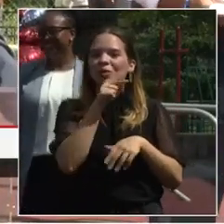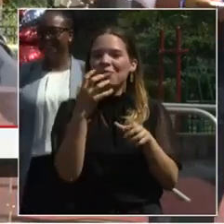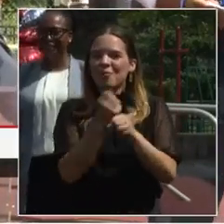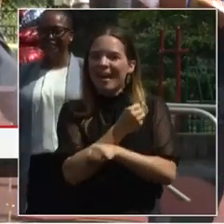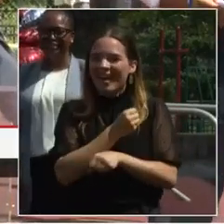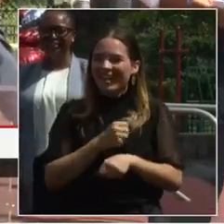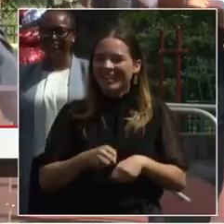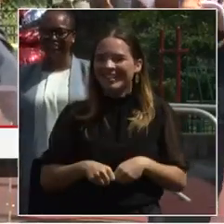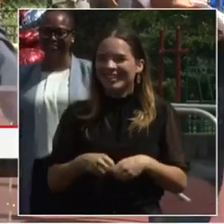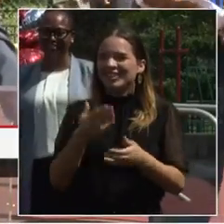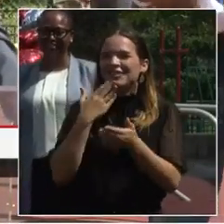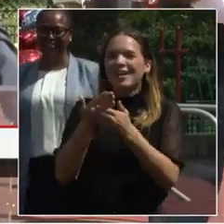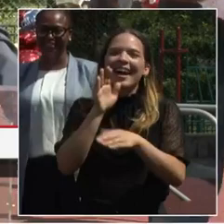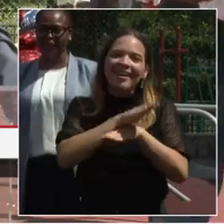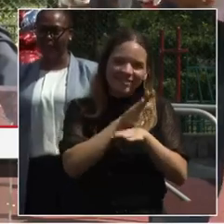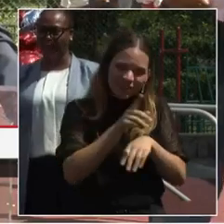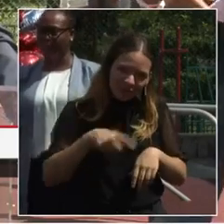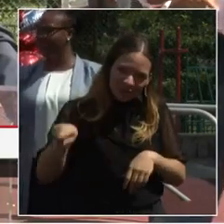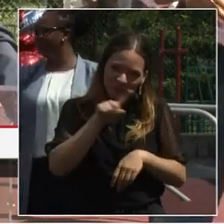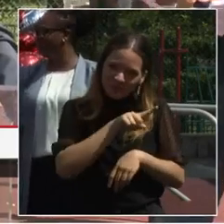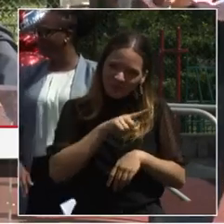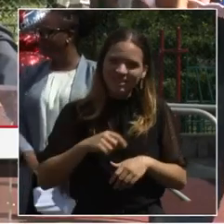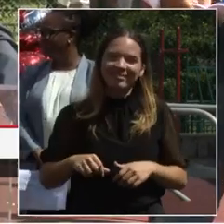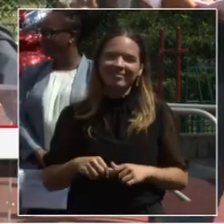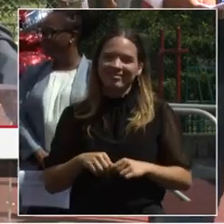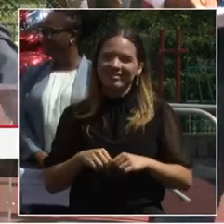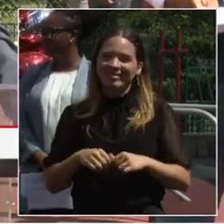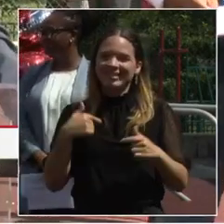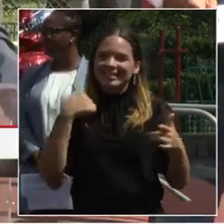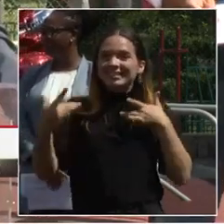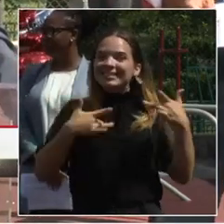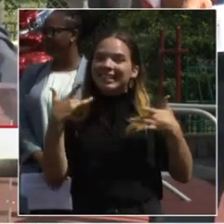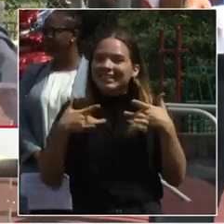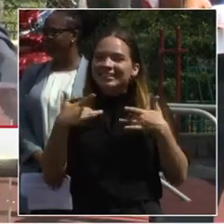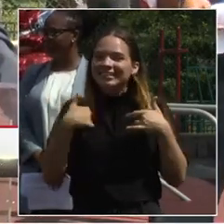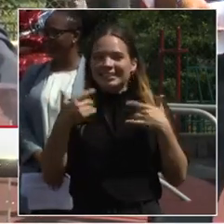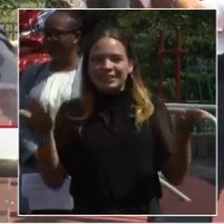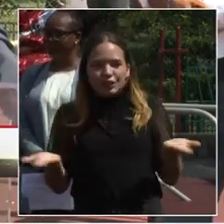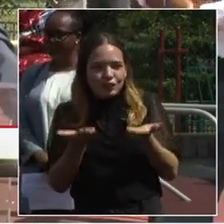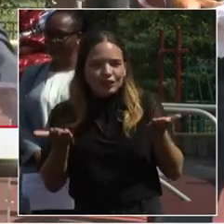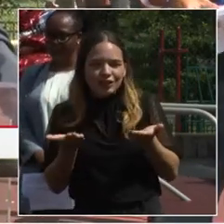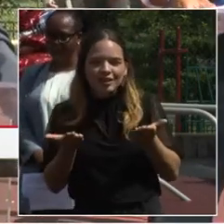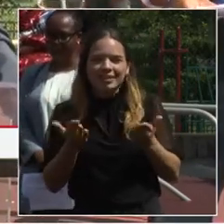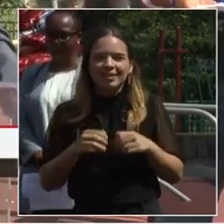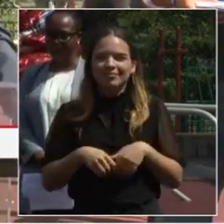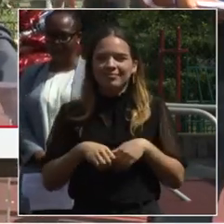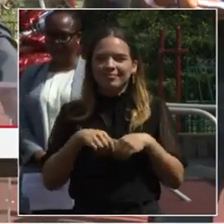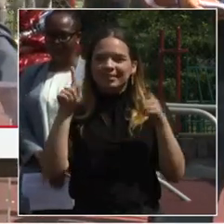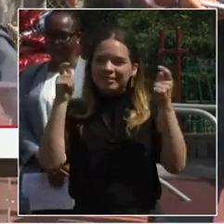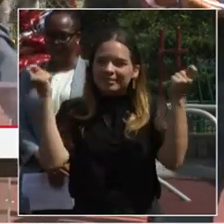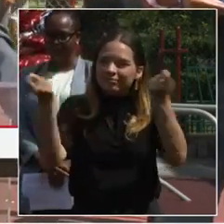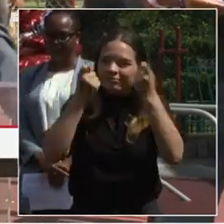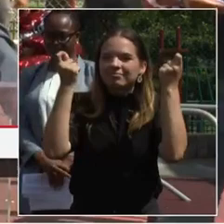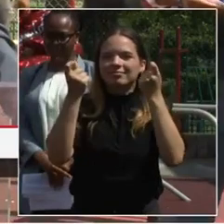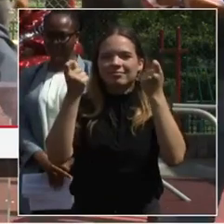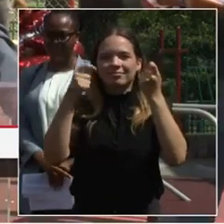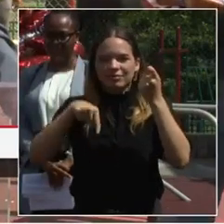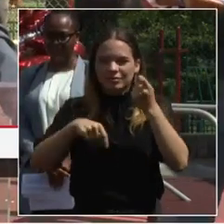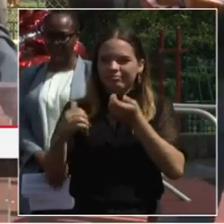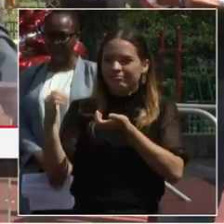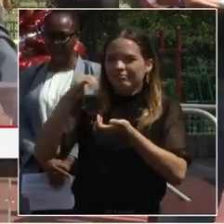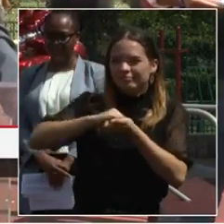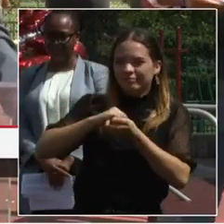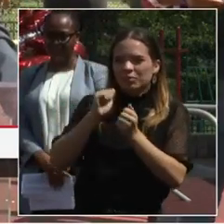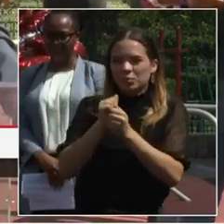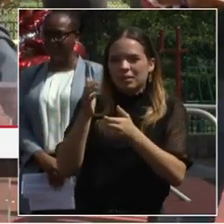afternoon, everyone. It is such an exciting day to be here to help celebrate this partnership between AARP